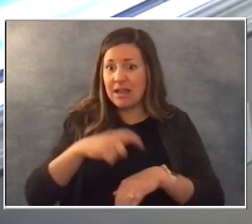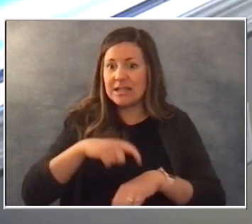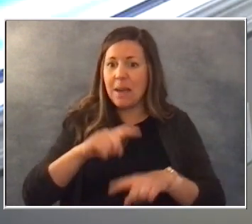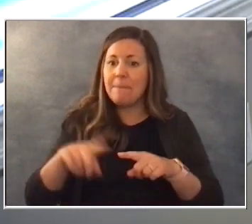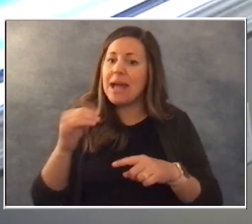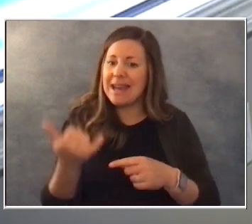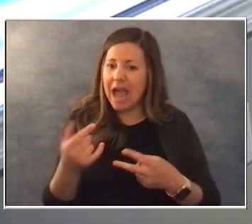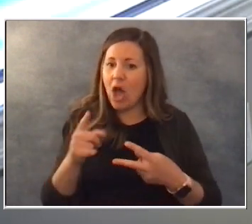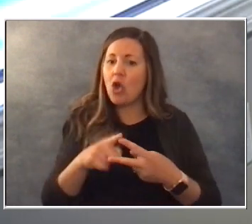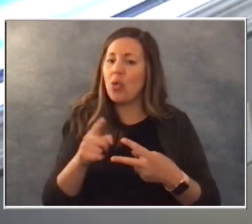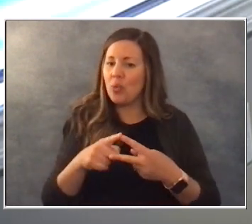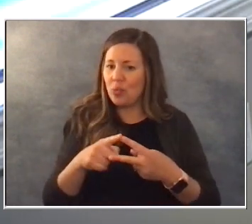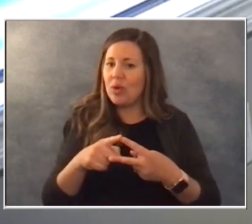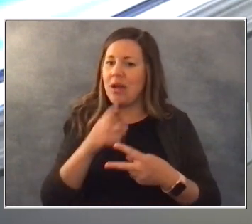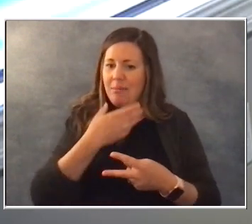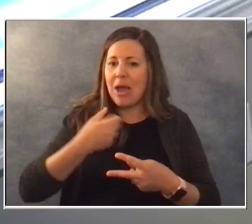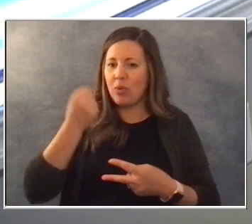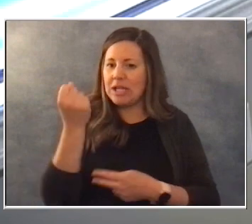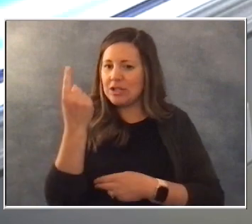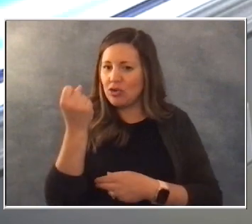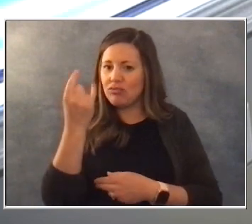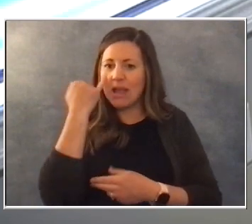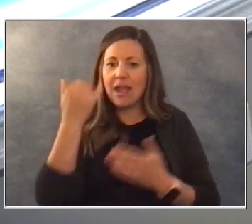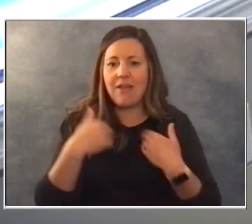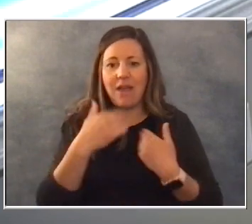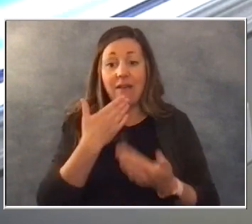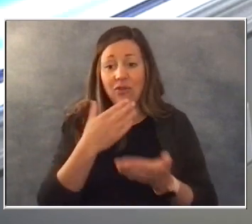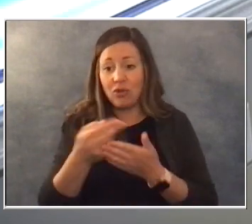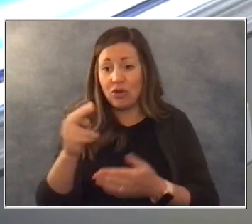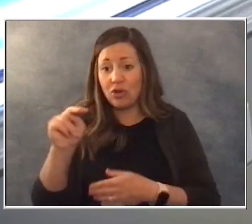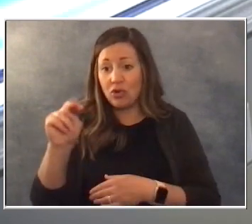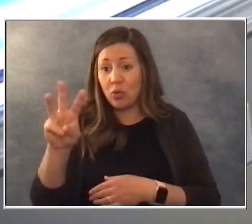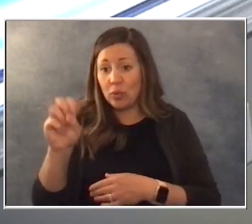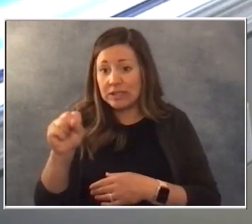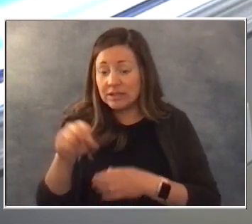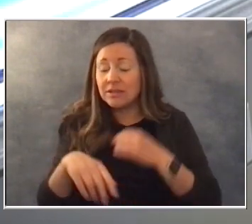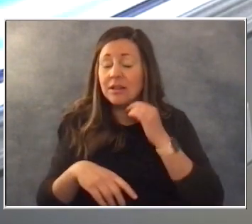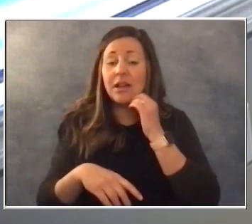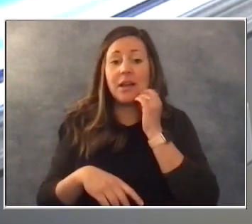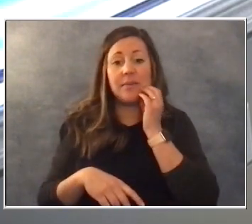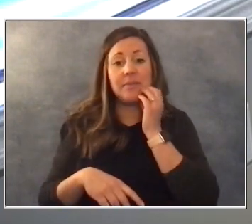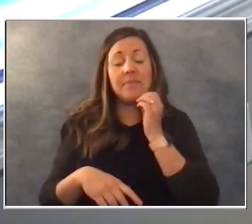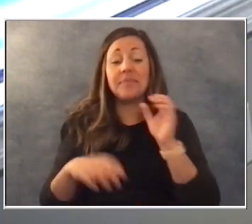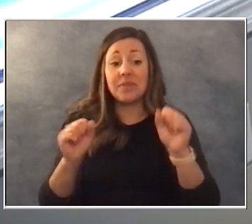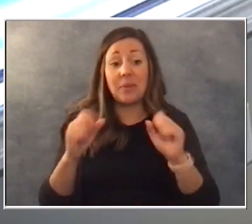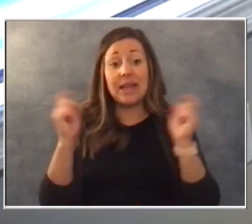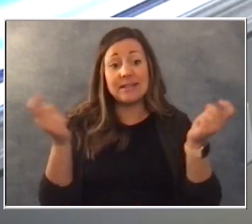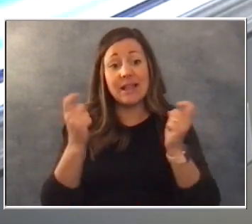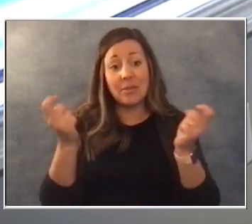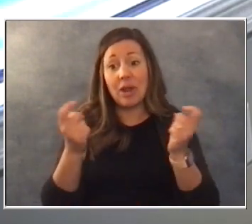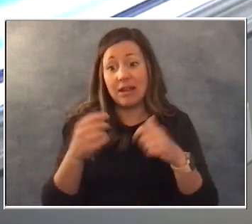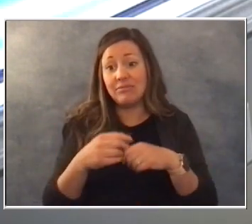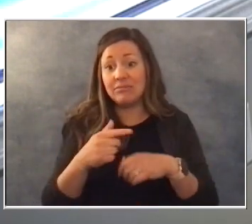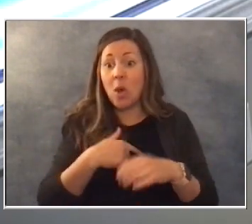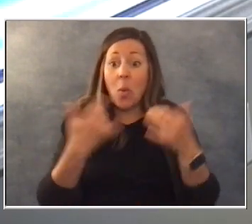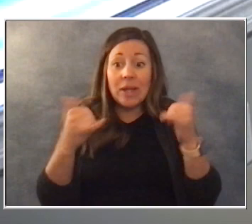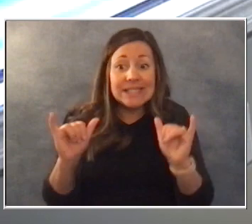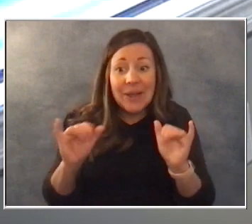definitely understands when we have good news, and we can celebrate. I'm still cancer